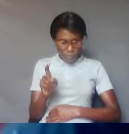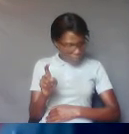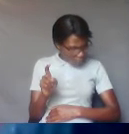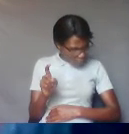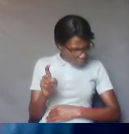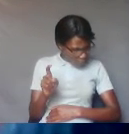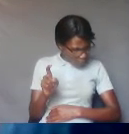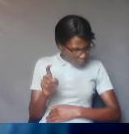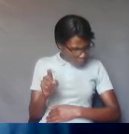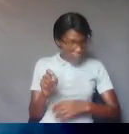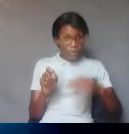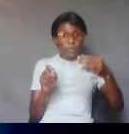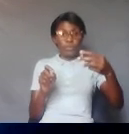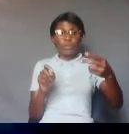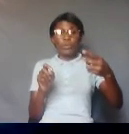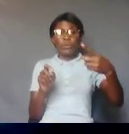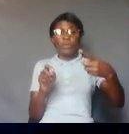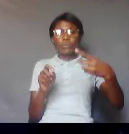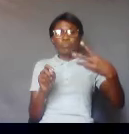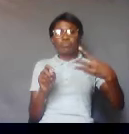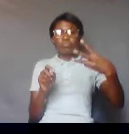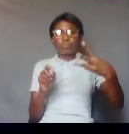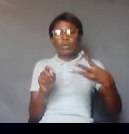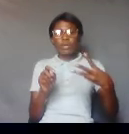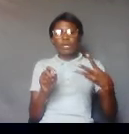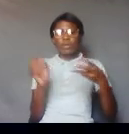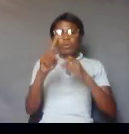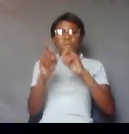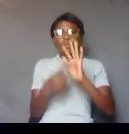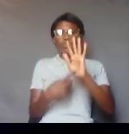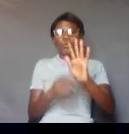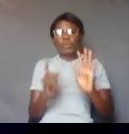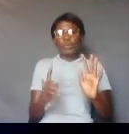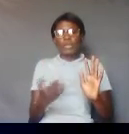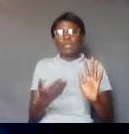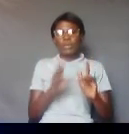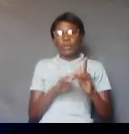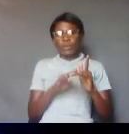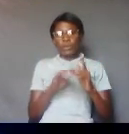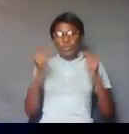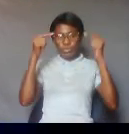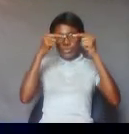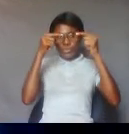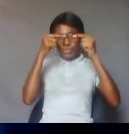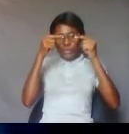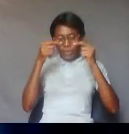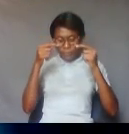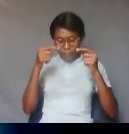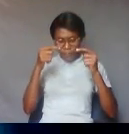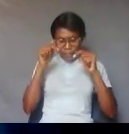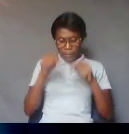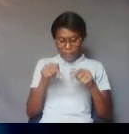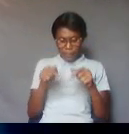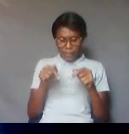albinism? Here, that is where the disciples ask Jesus in terms